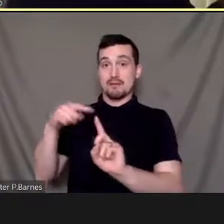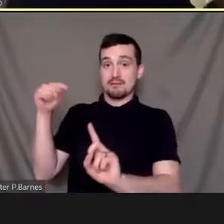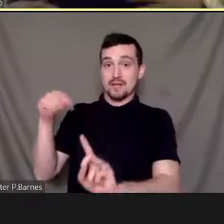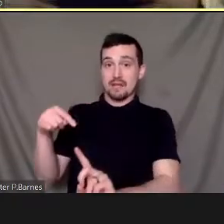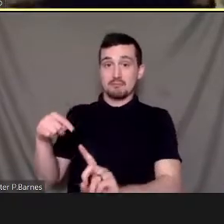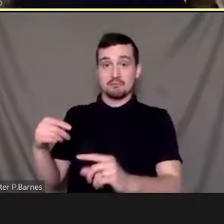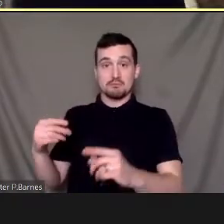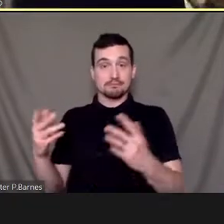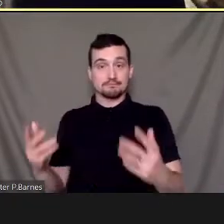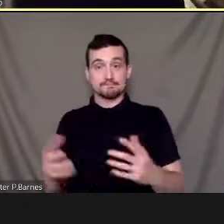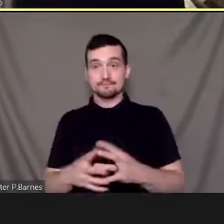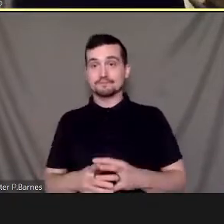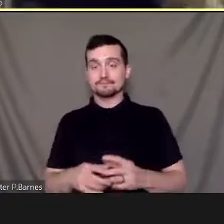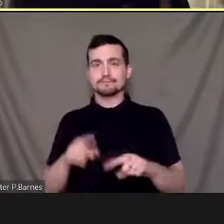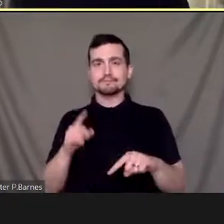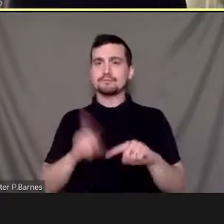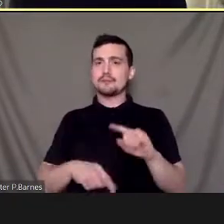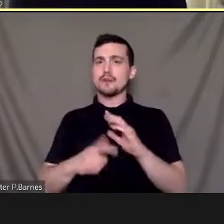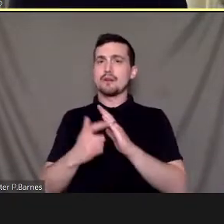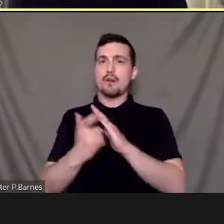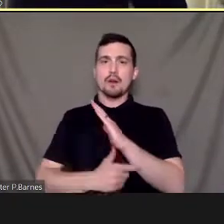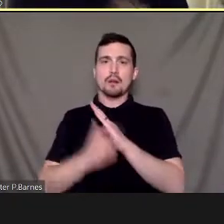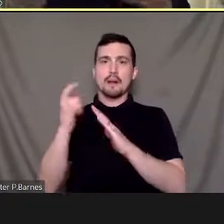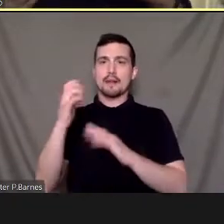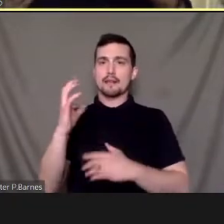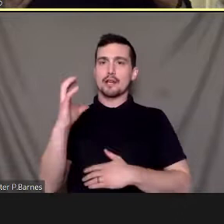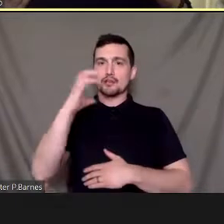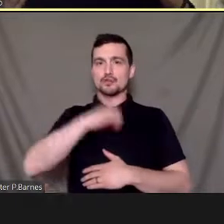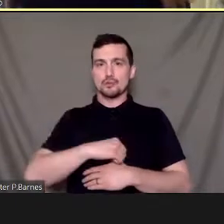to automatically assume.